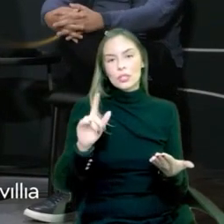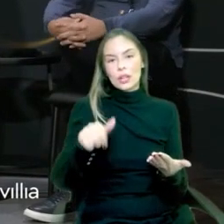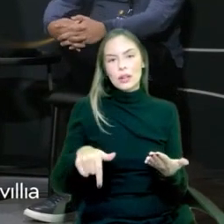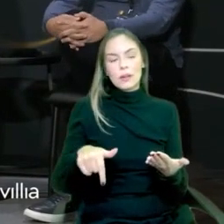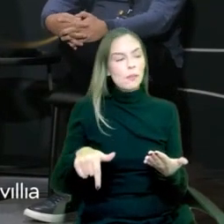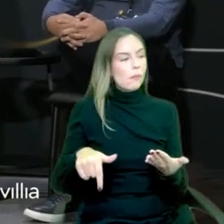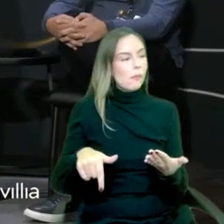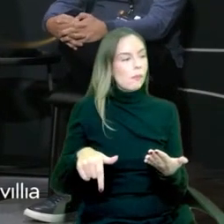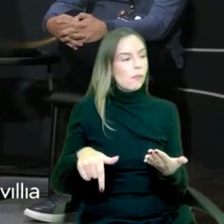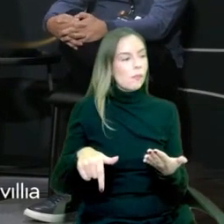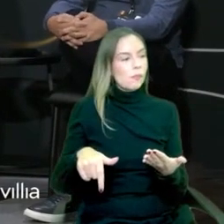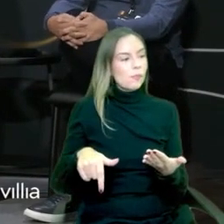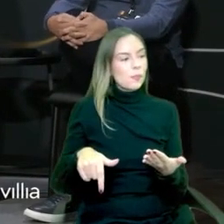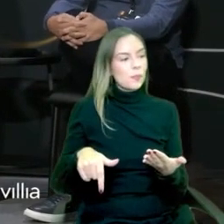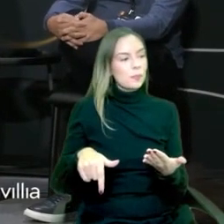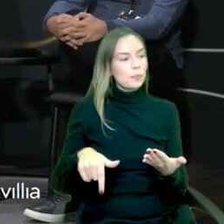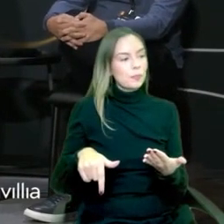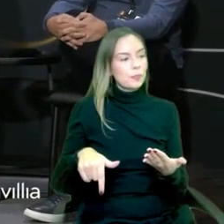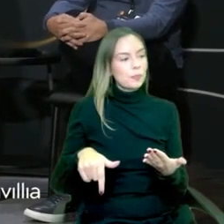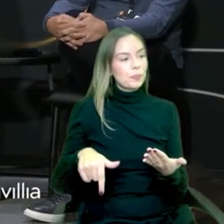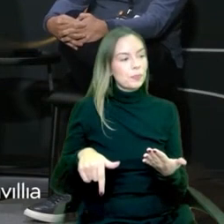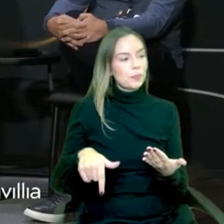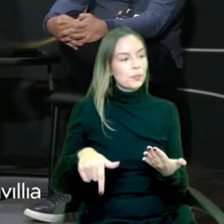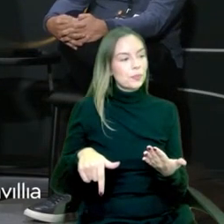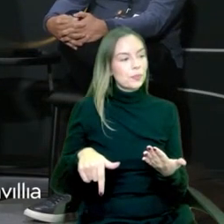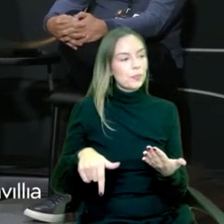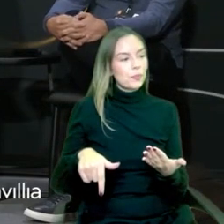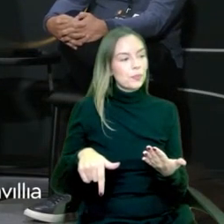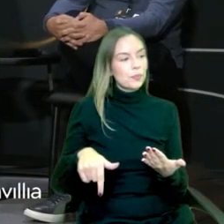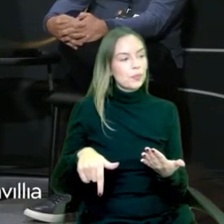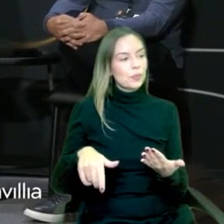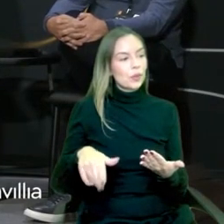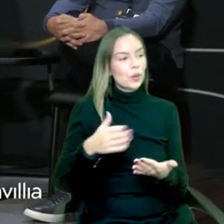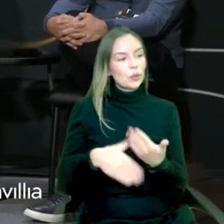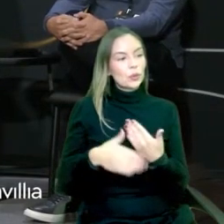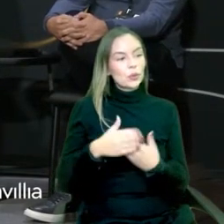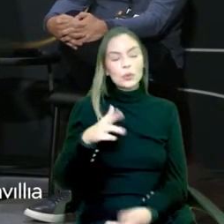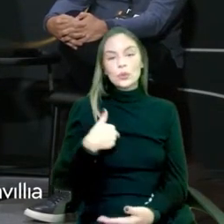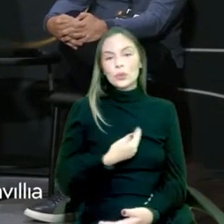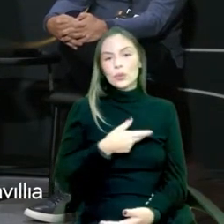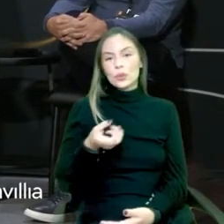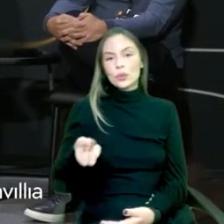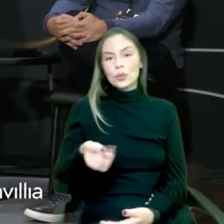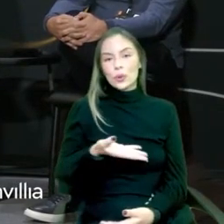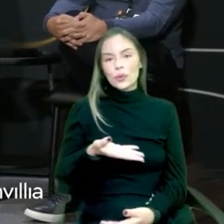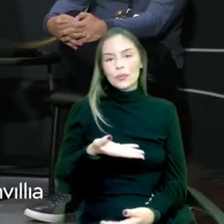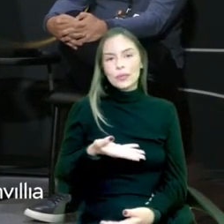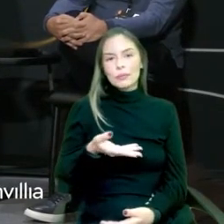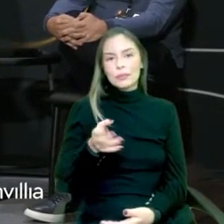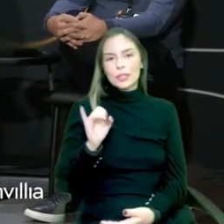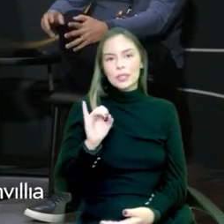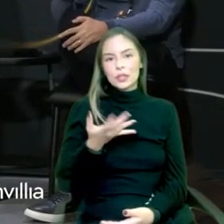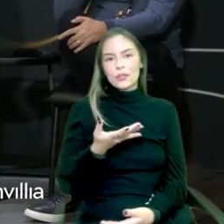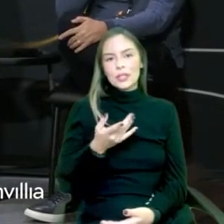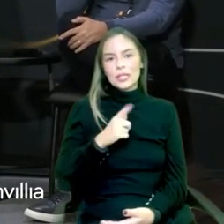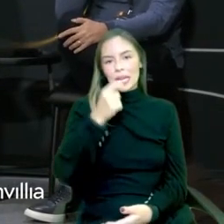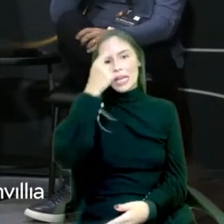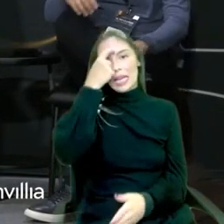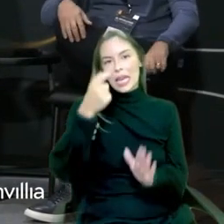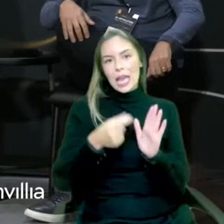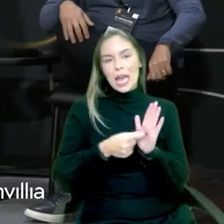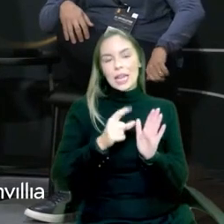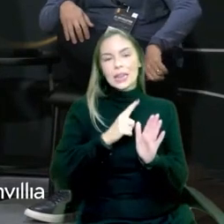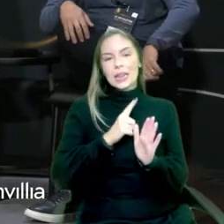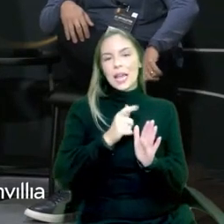With all the new innovations, with this AI revolution, there's so many unanswered questions, and I know all